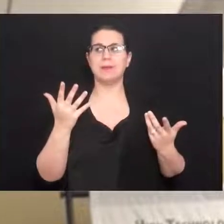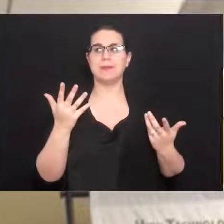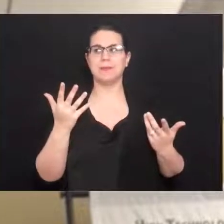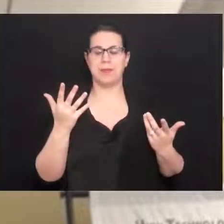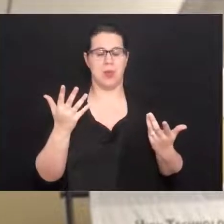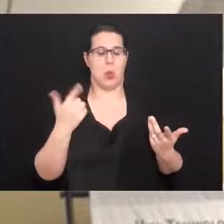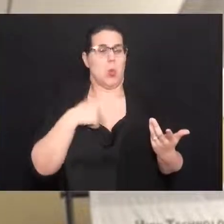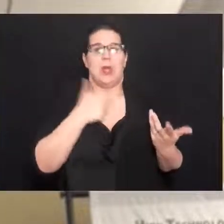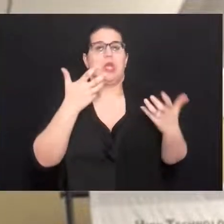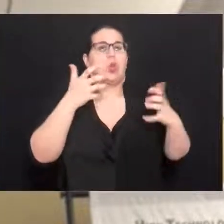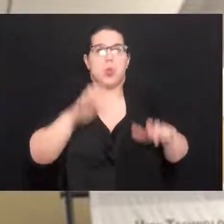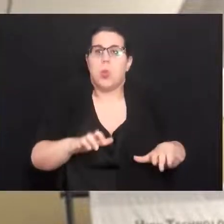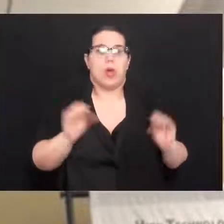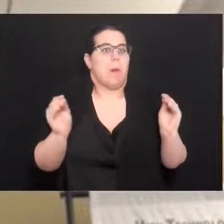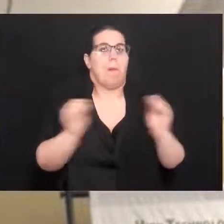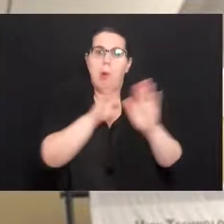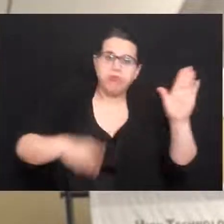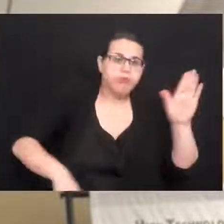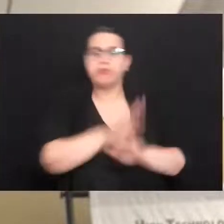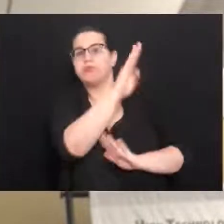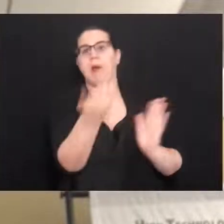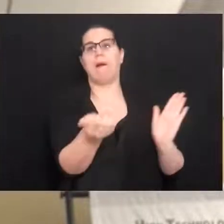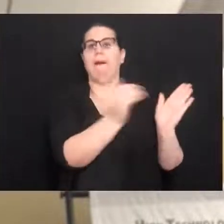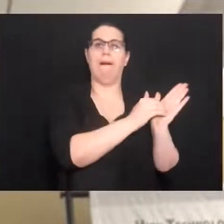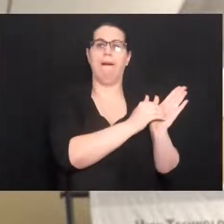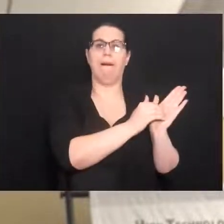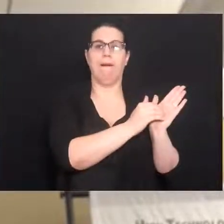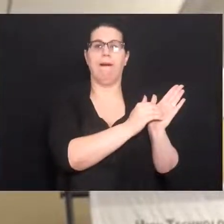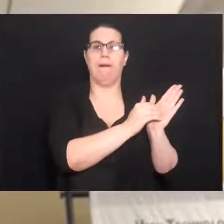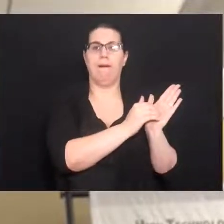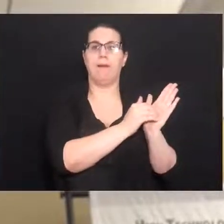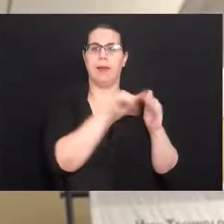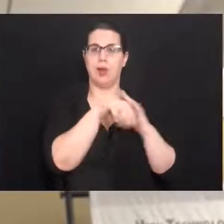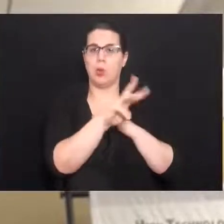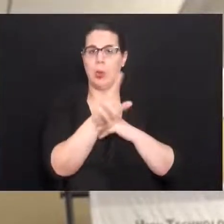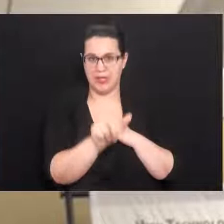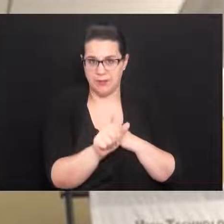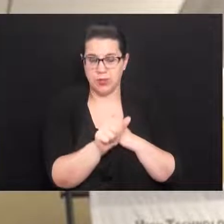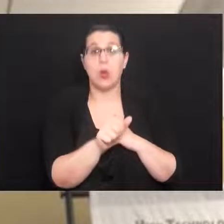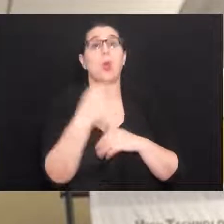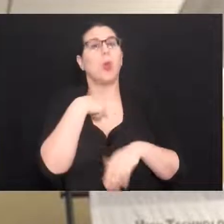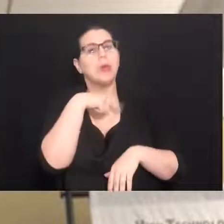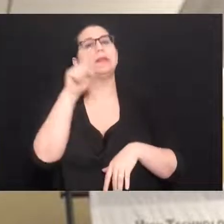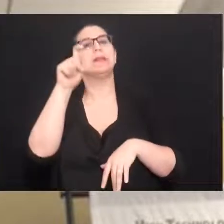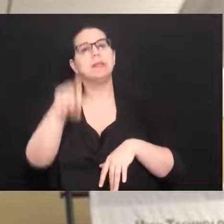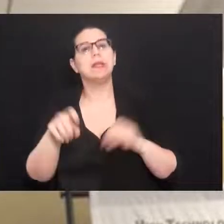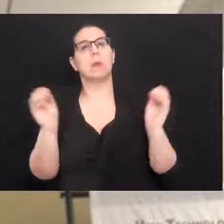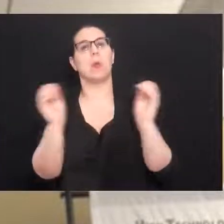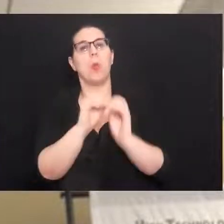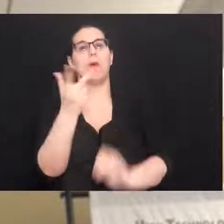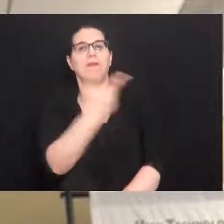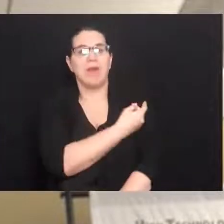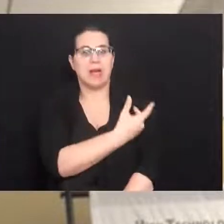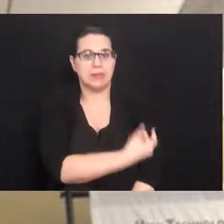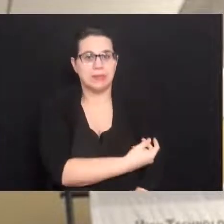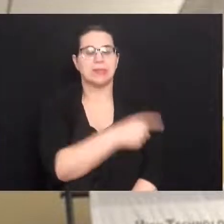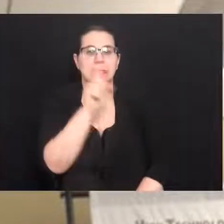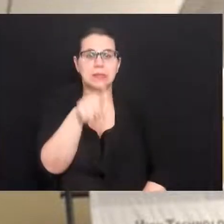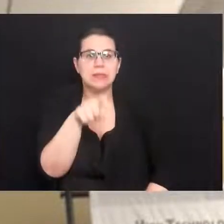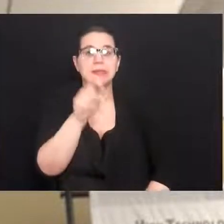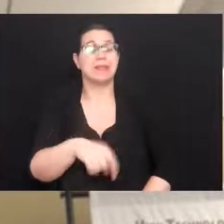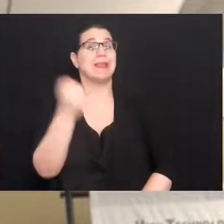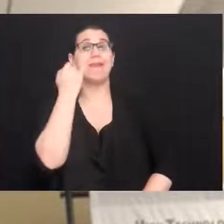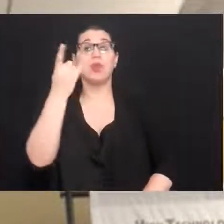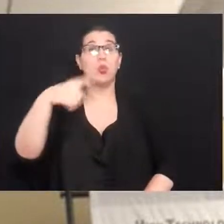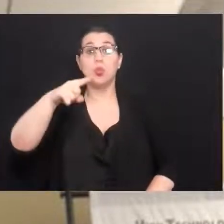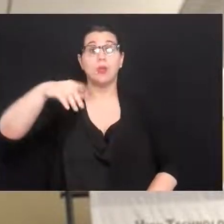an uptake quickly in the number of West Virginians vaccinated, unvaccinated West Virginians and